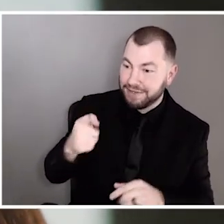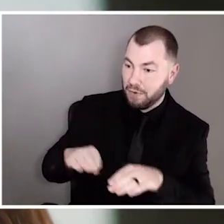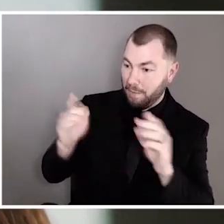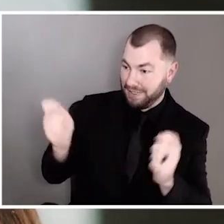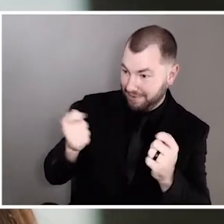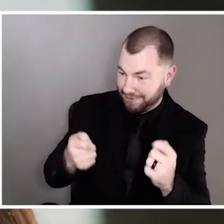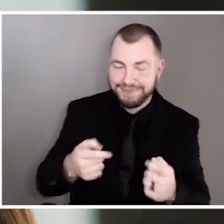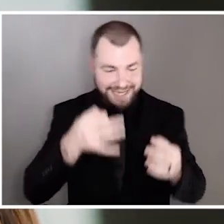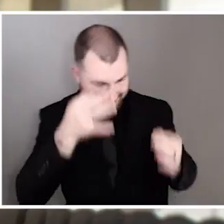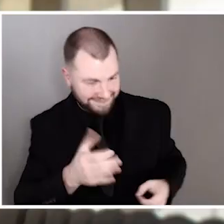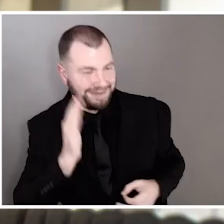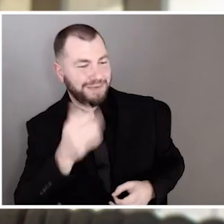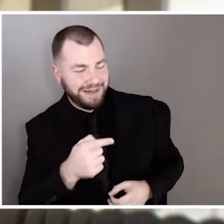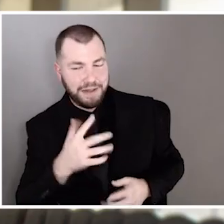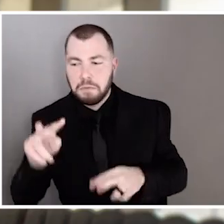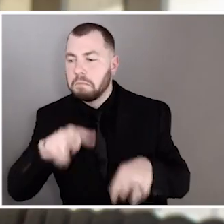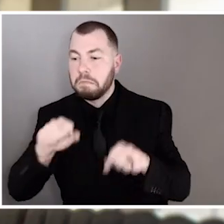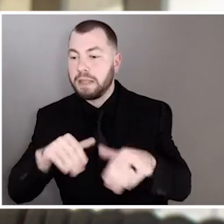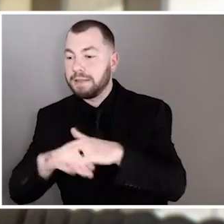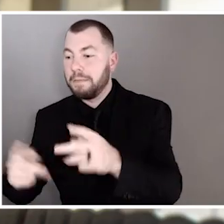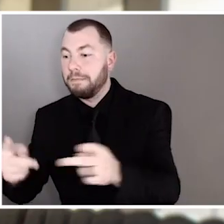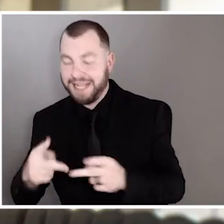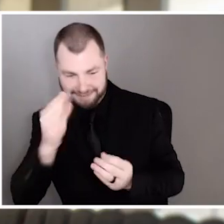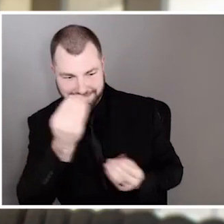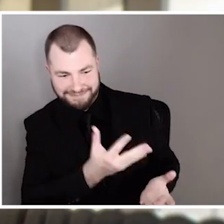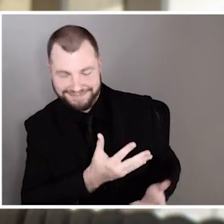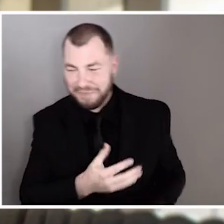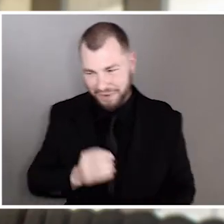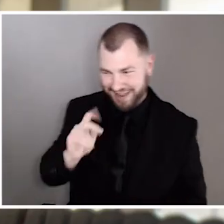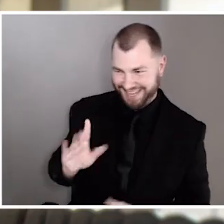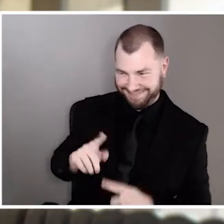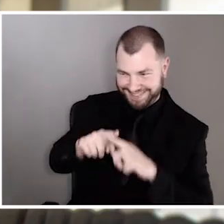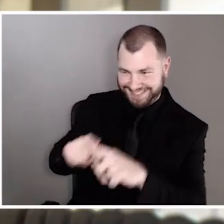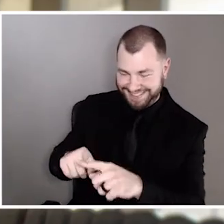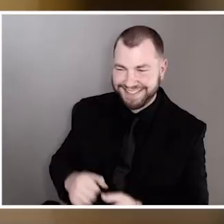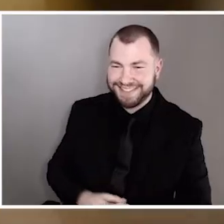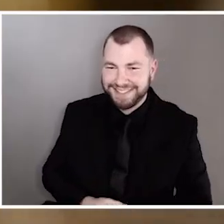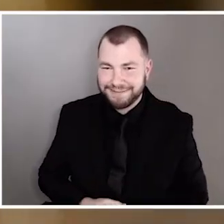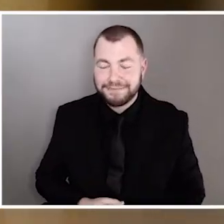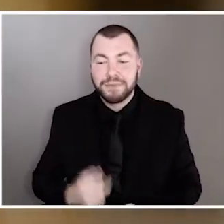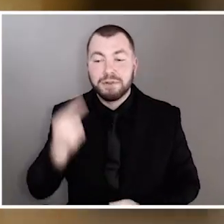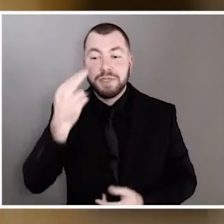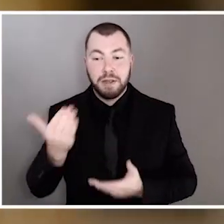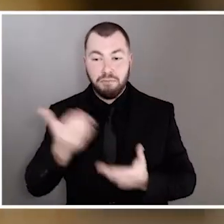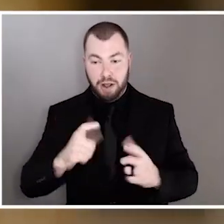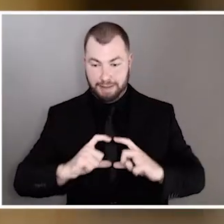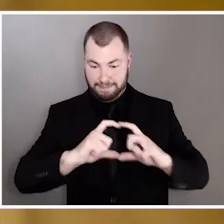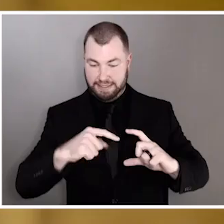opening ceremonies. You will definitely. I'll scope out all the accessible places. Okay, I'm counting on it. One of the reasons why I brought this